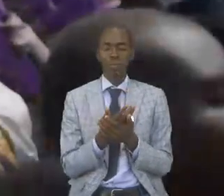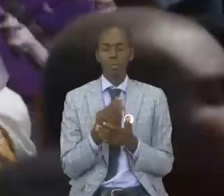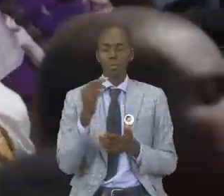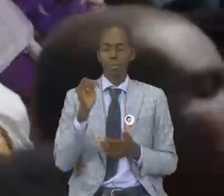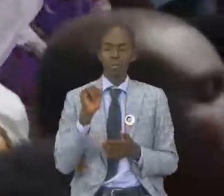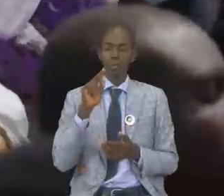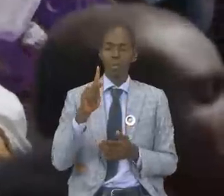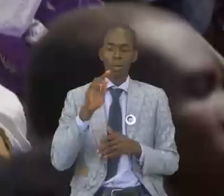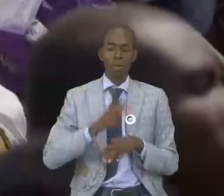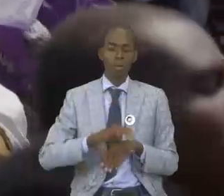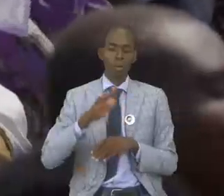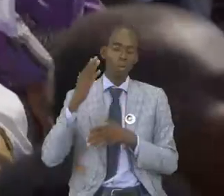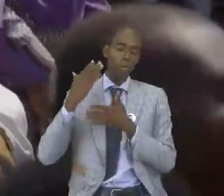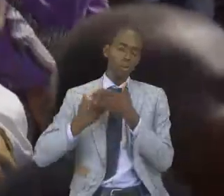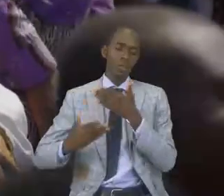Anywhere you